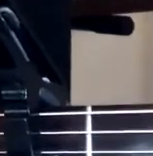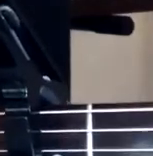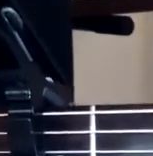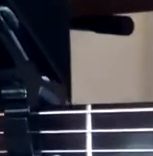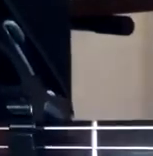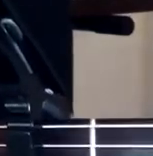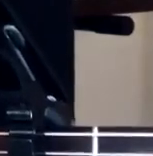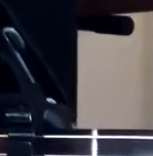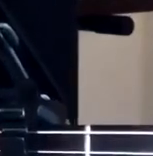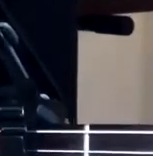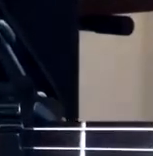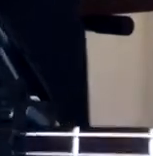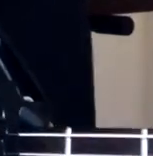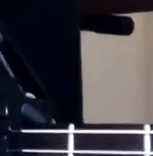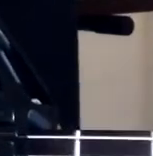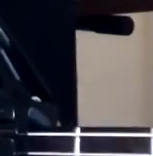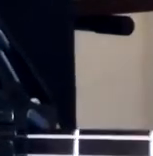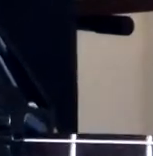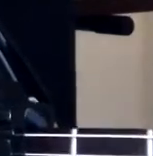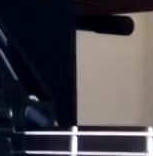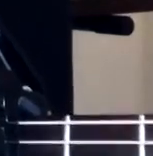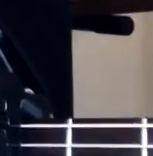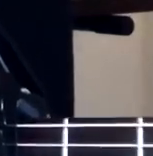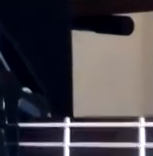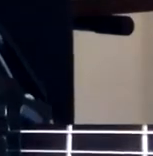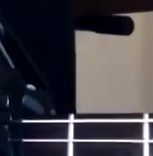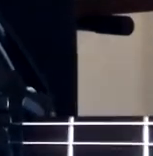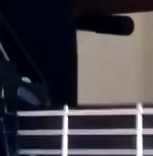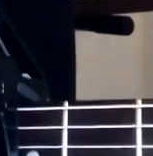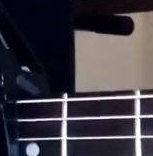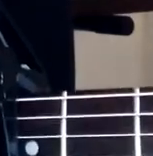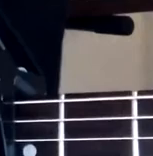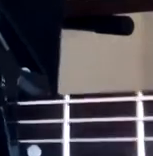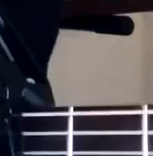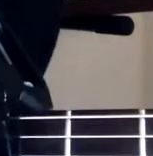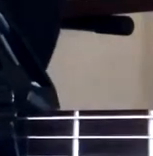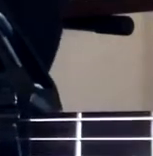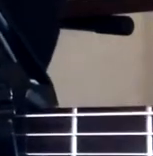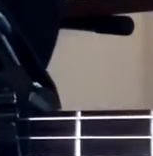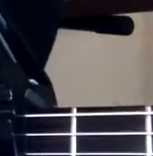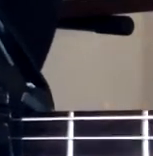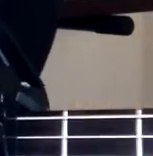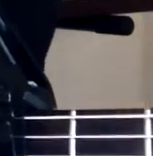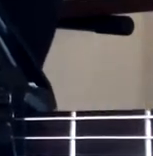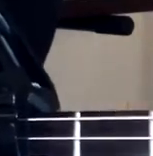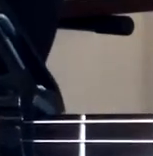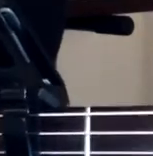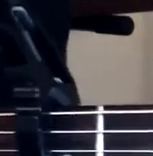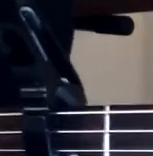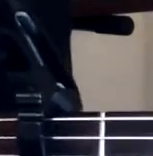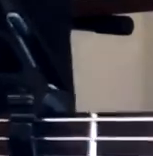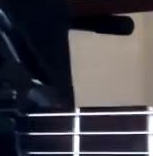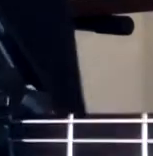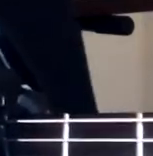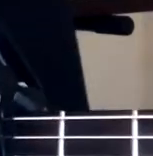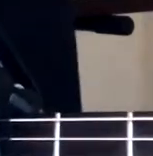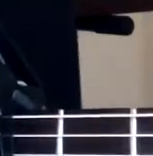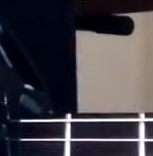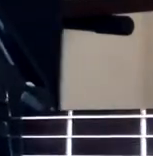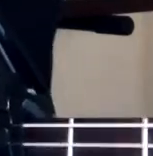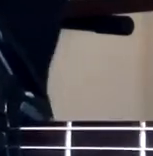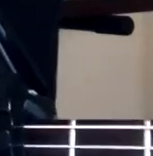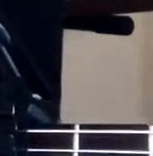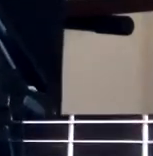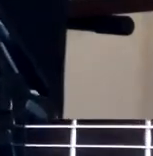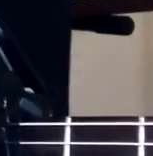Give it just a little time. There's always the familiar line, so you have my resistance.